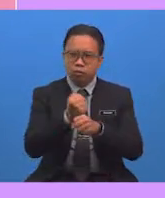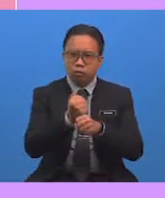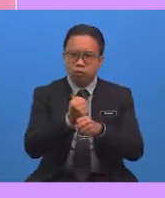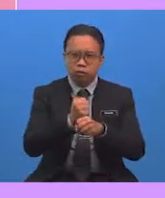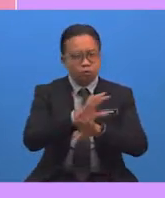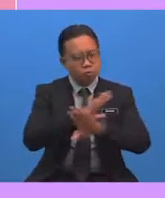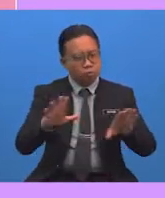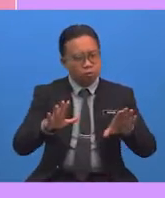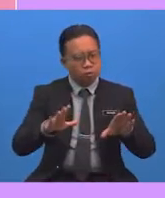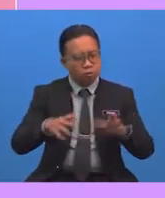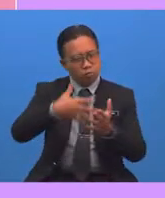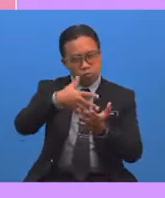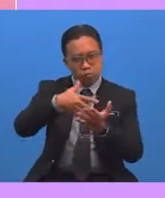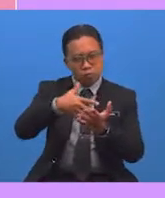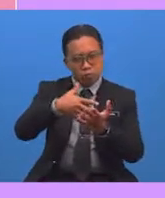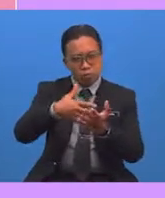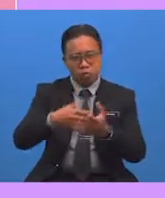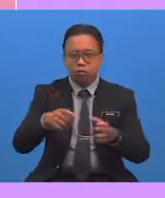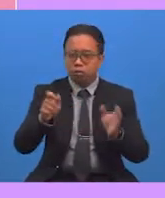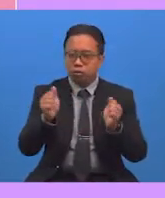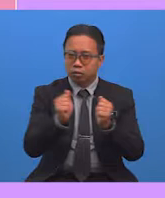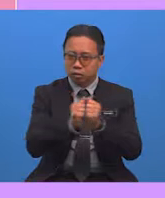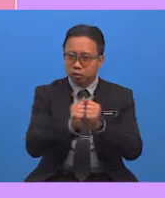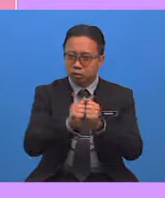gave up despite challenges.